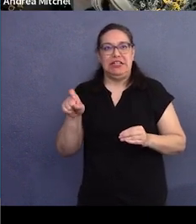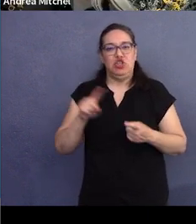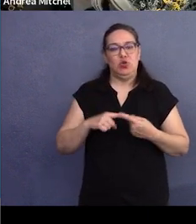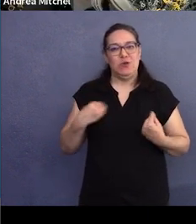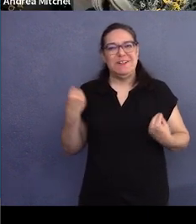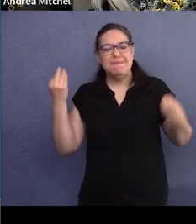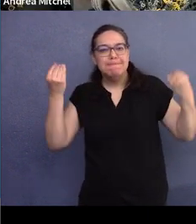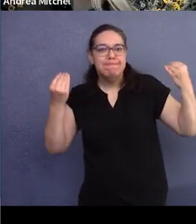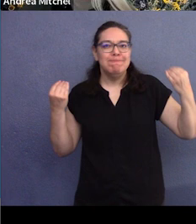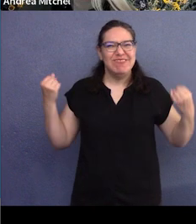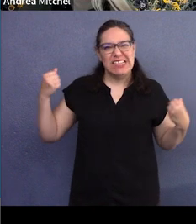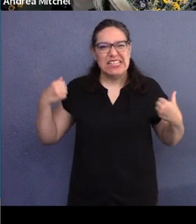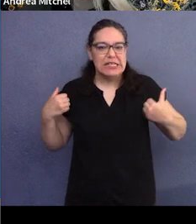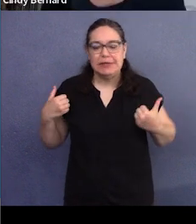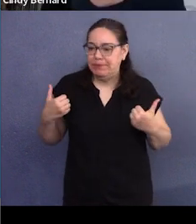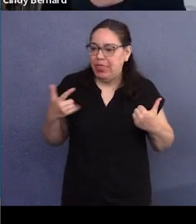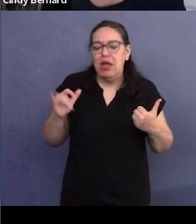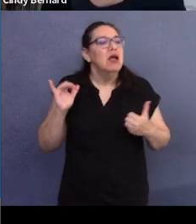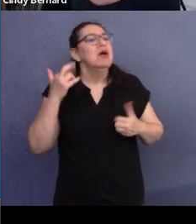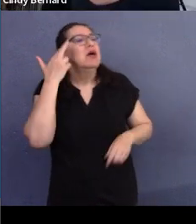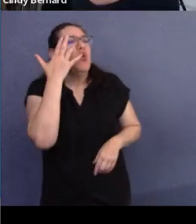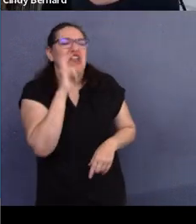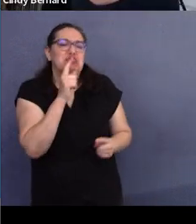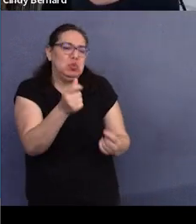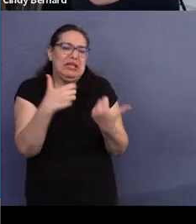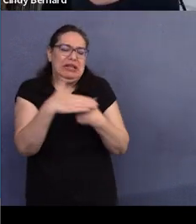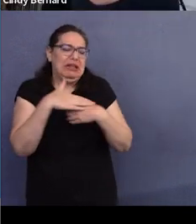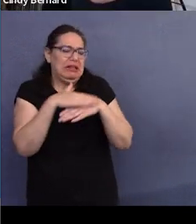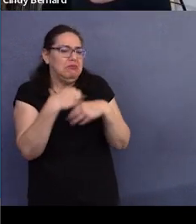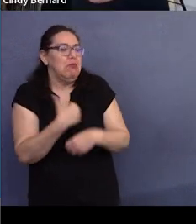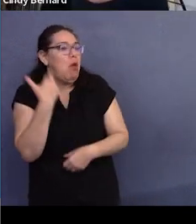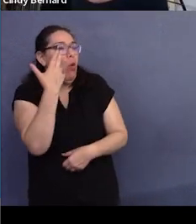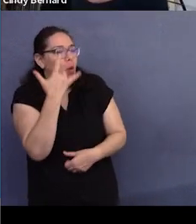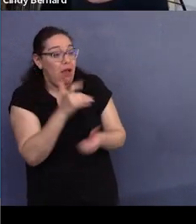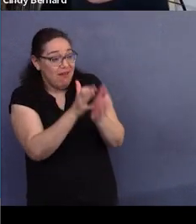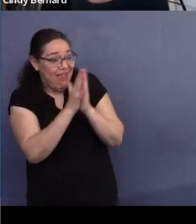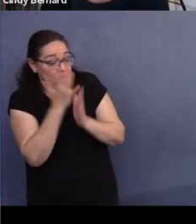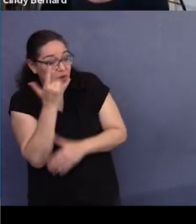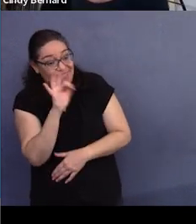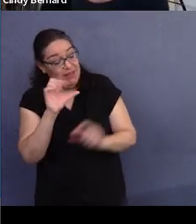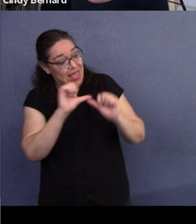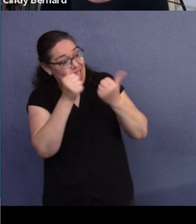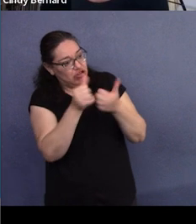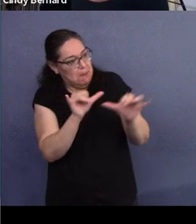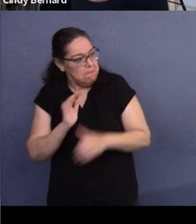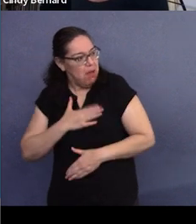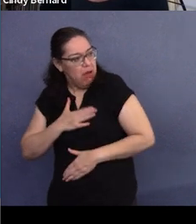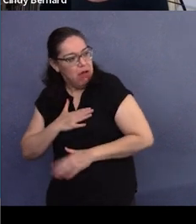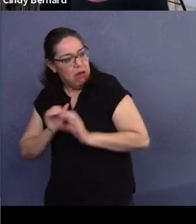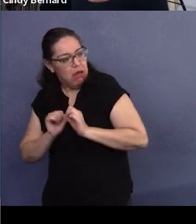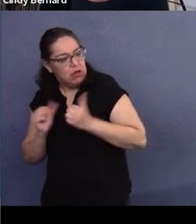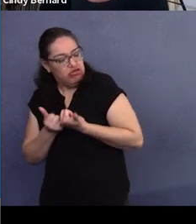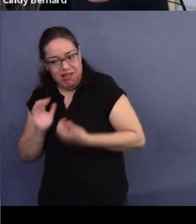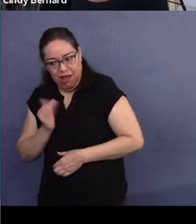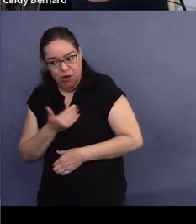Yeah. The reason just quickly, the reason that I'm asking this is if you're an agency like ours, that,